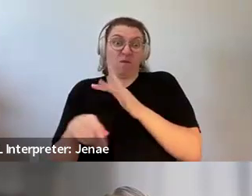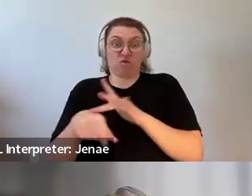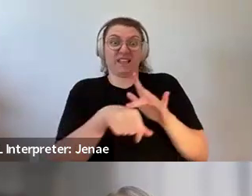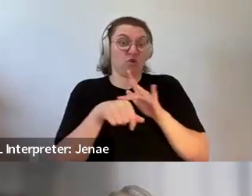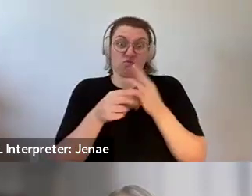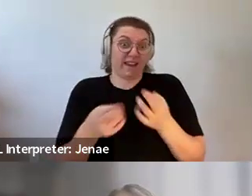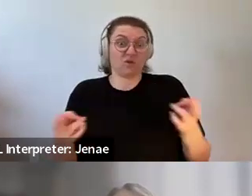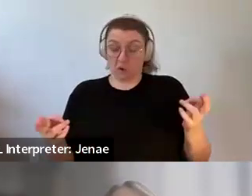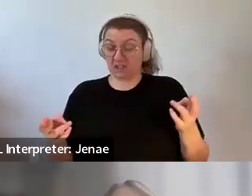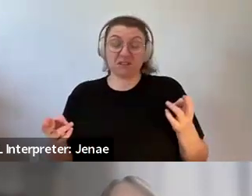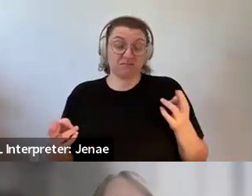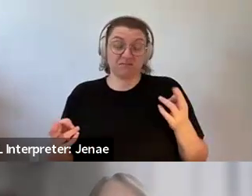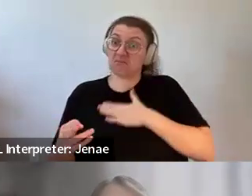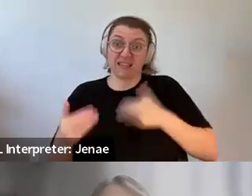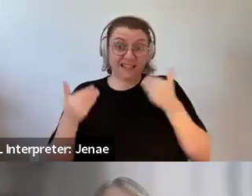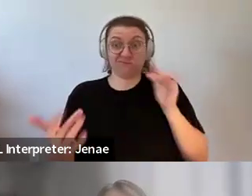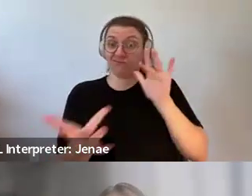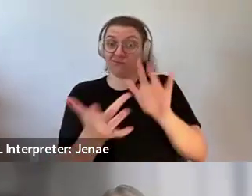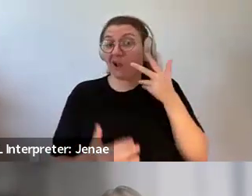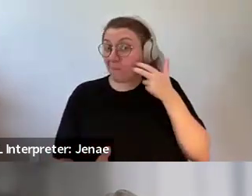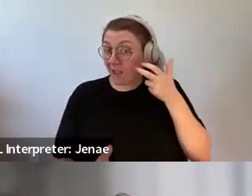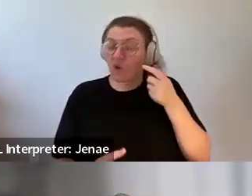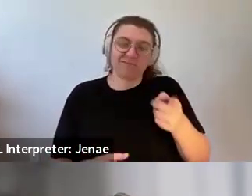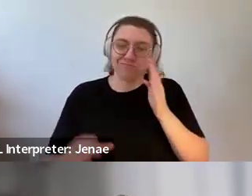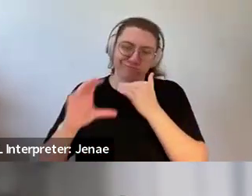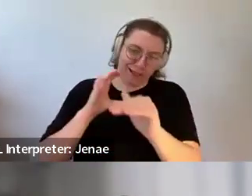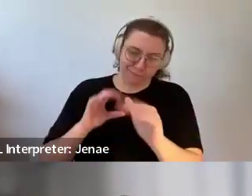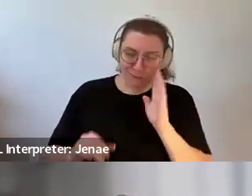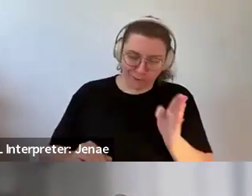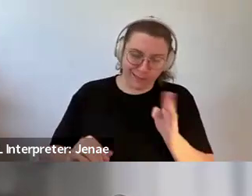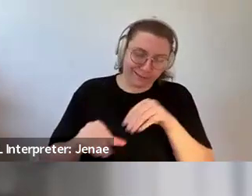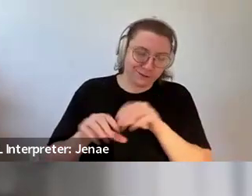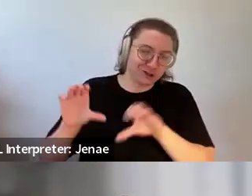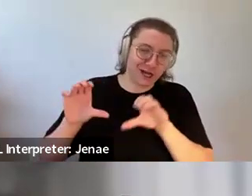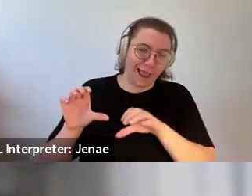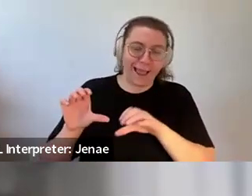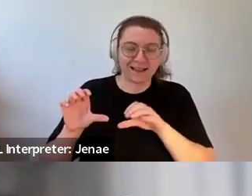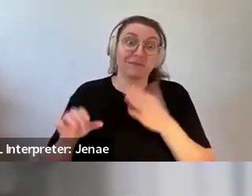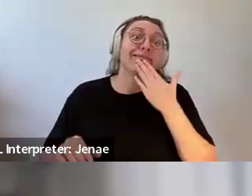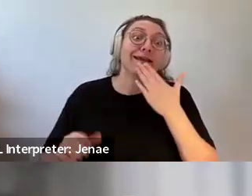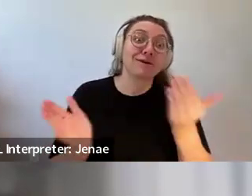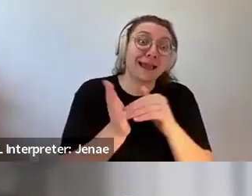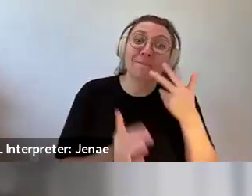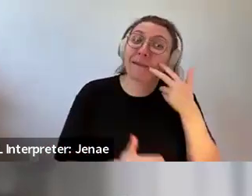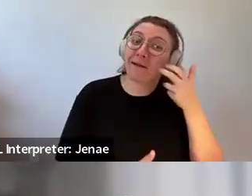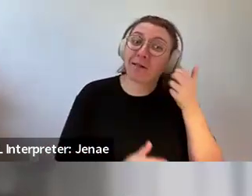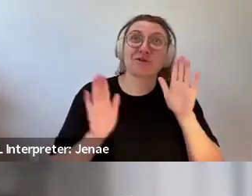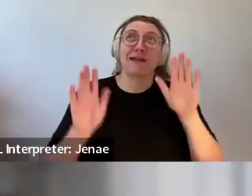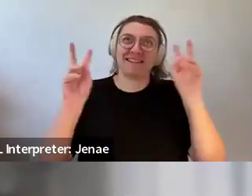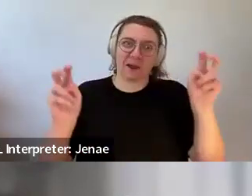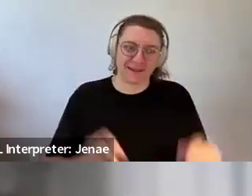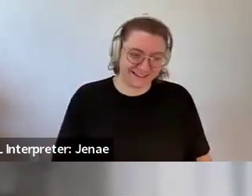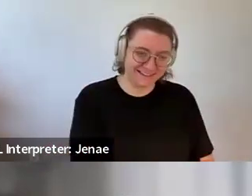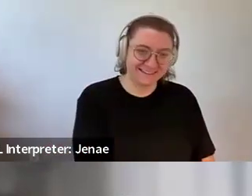please don't hesitate to reach out to Michael. He'll put his email there in the chat. And thank you again, Michael, for a great topic.